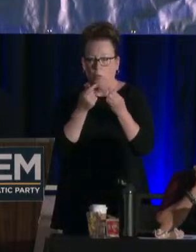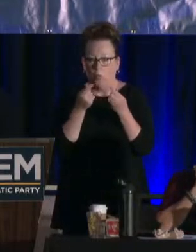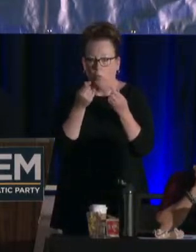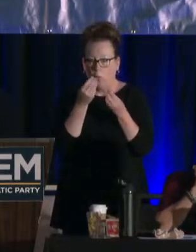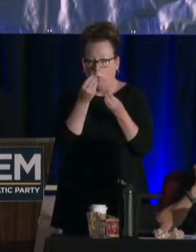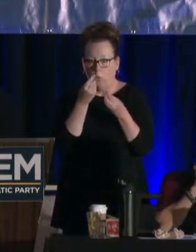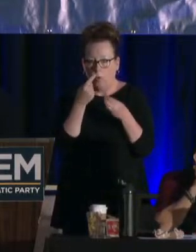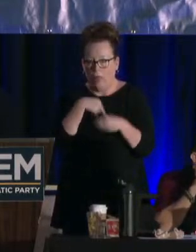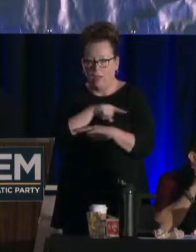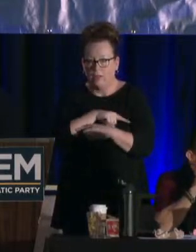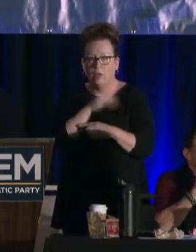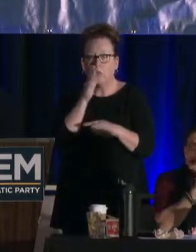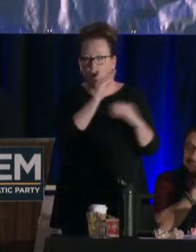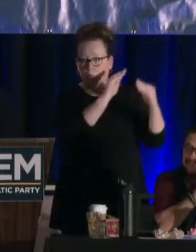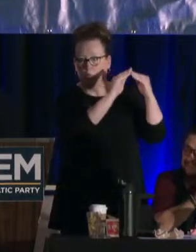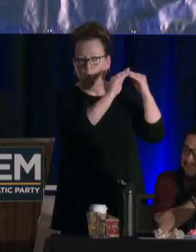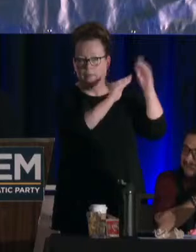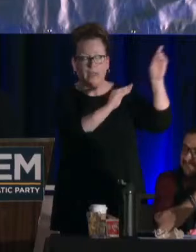It will be corrected.